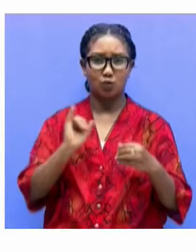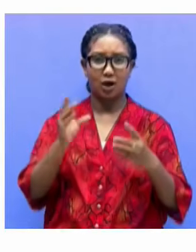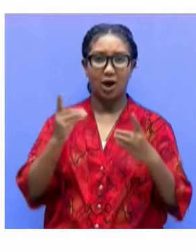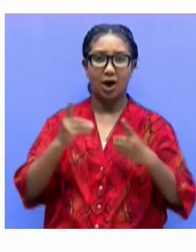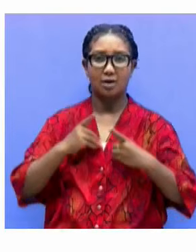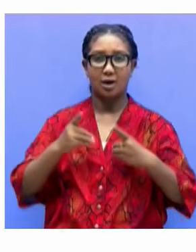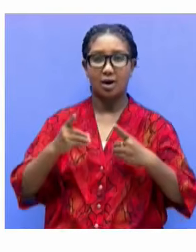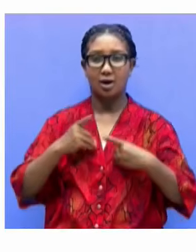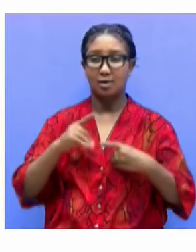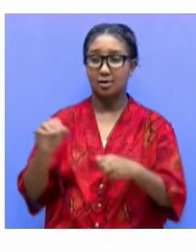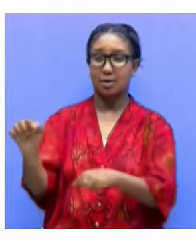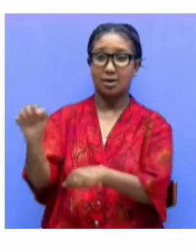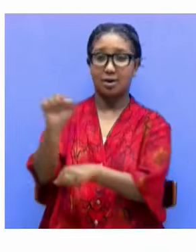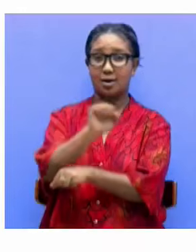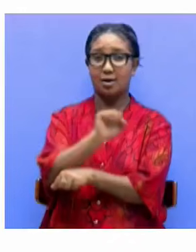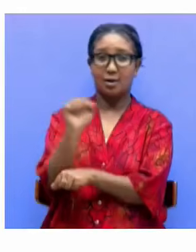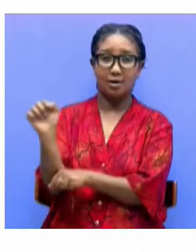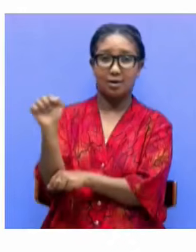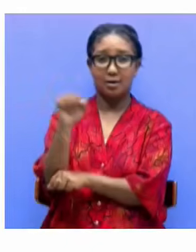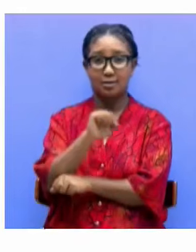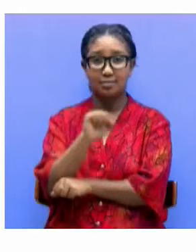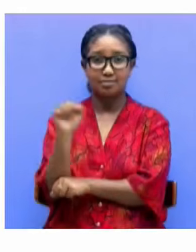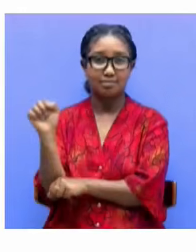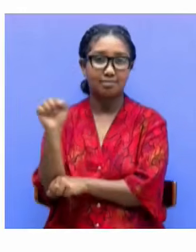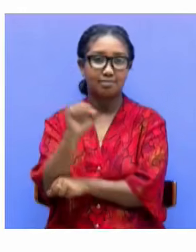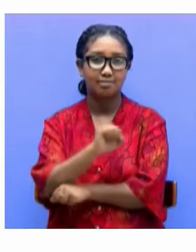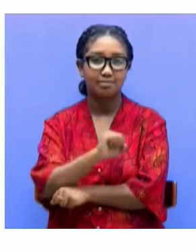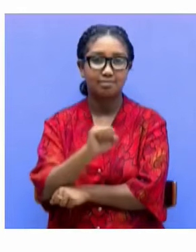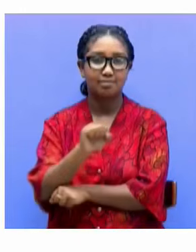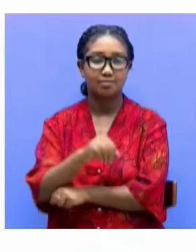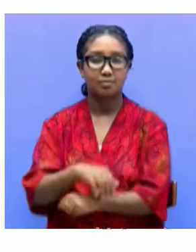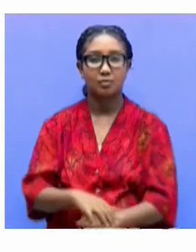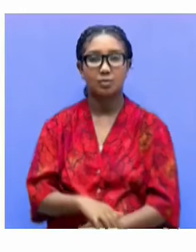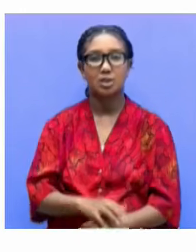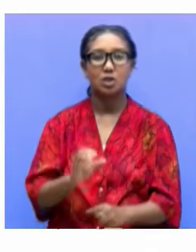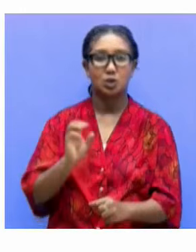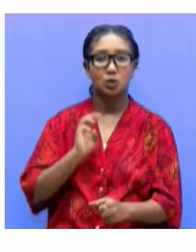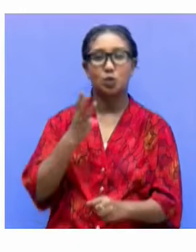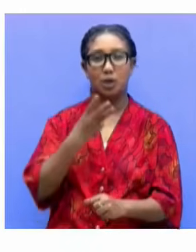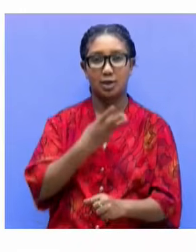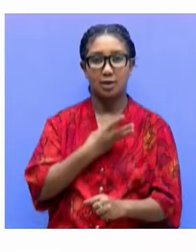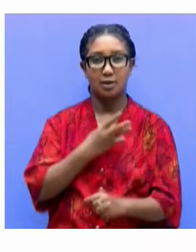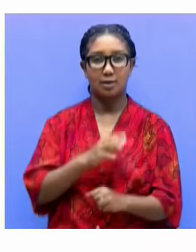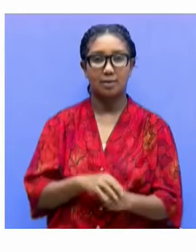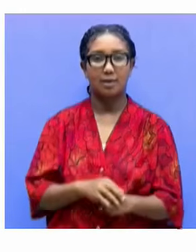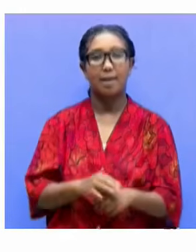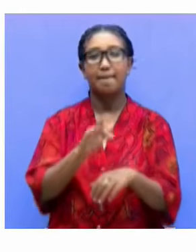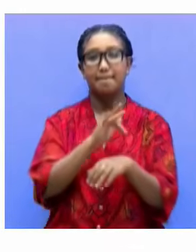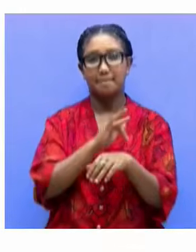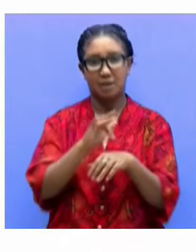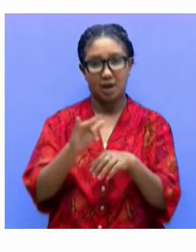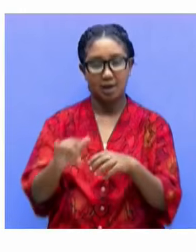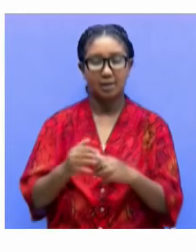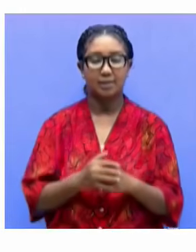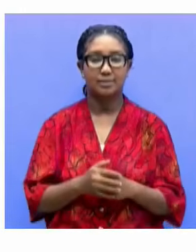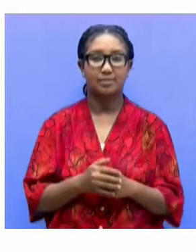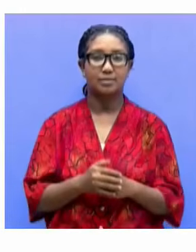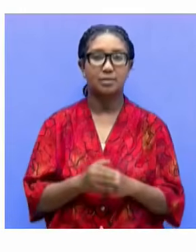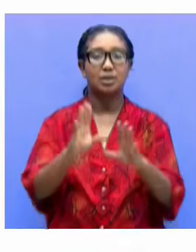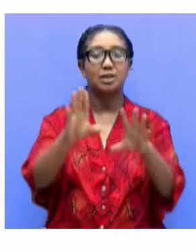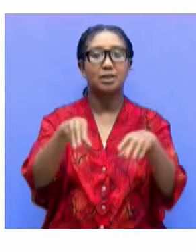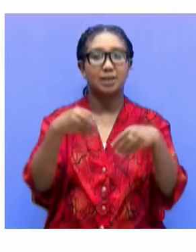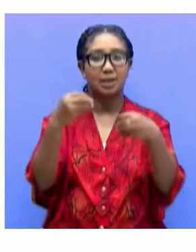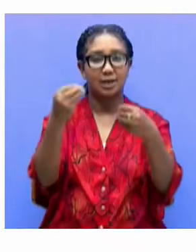a car, okay, we blank